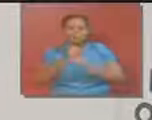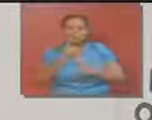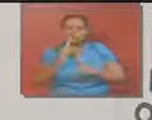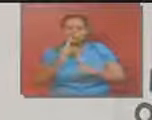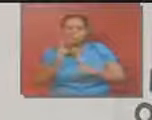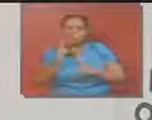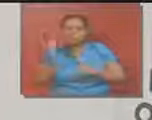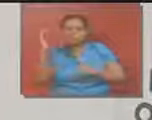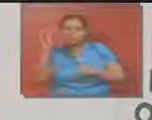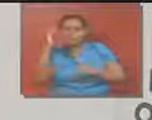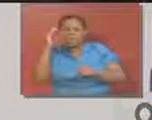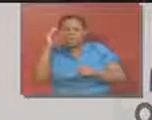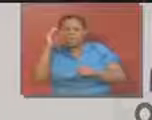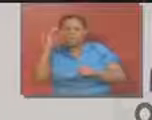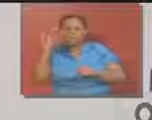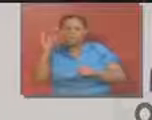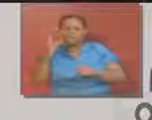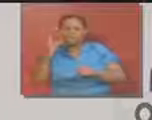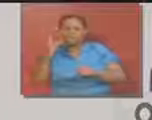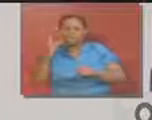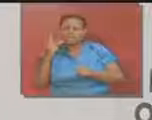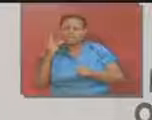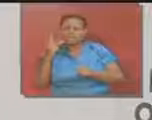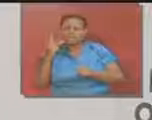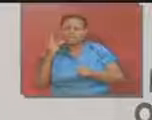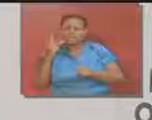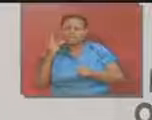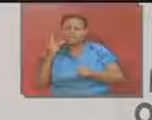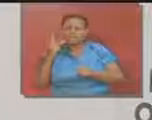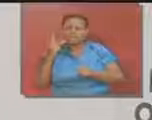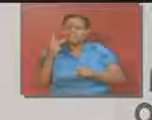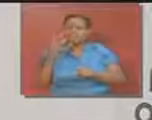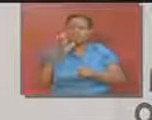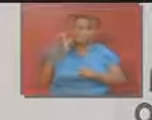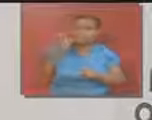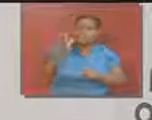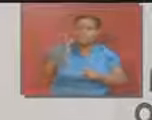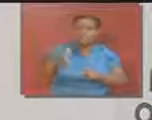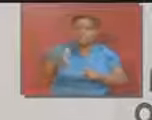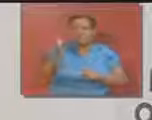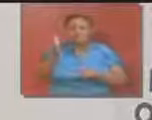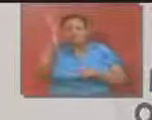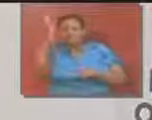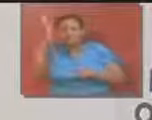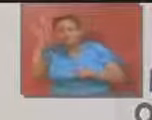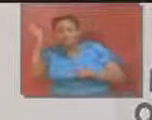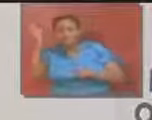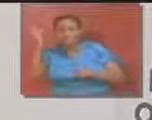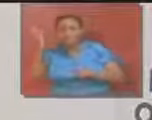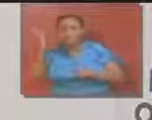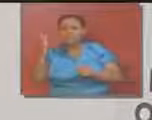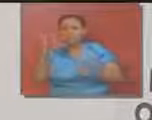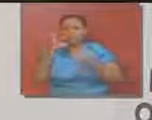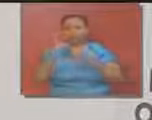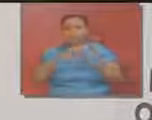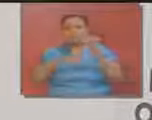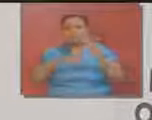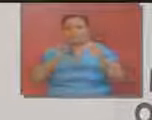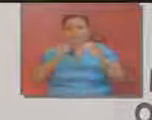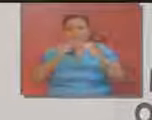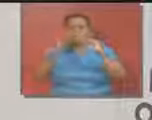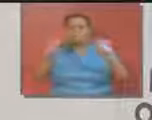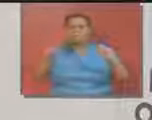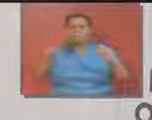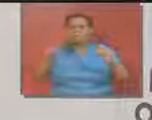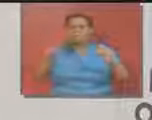parents out there, grandparents, guardian, by listening to this, you would know what to look out for. And the main things I want you to remember are 5 things.